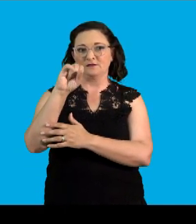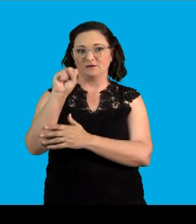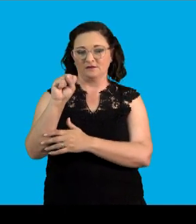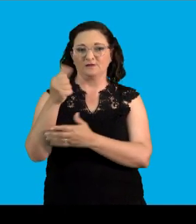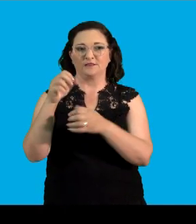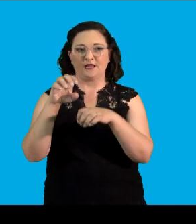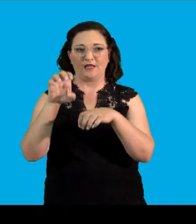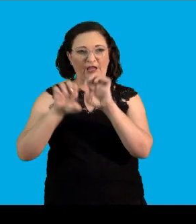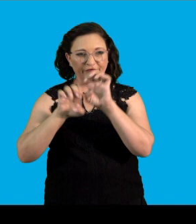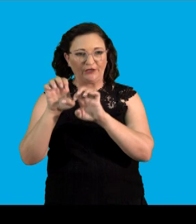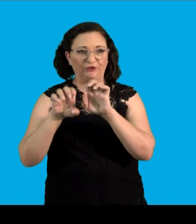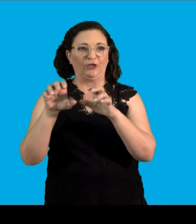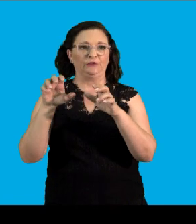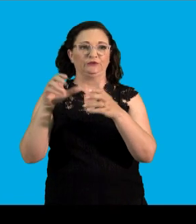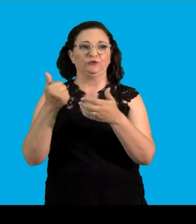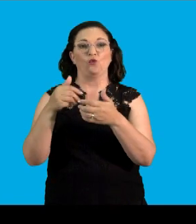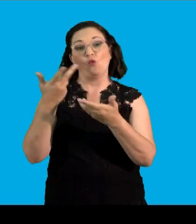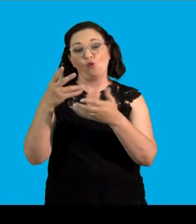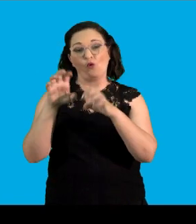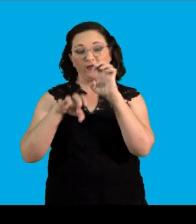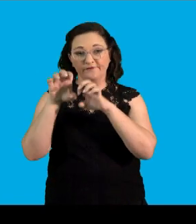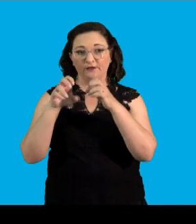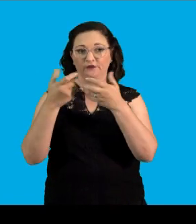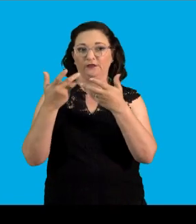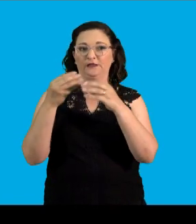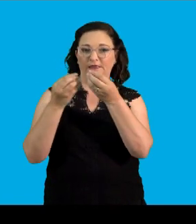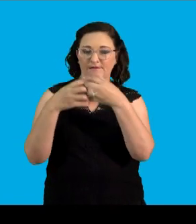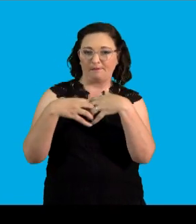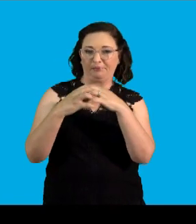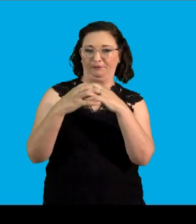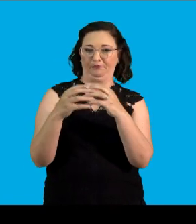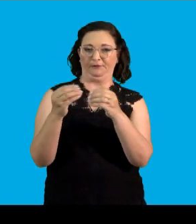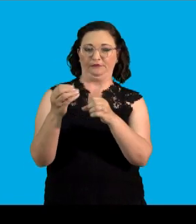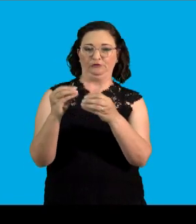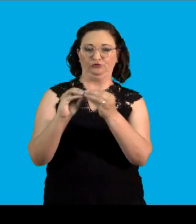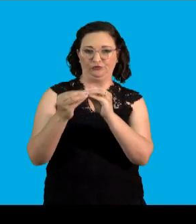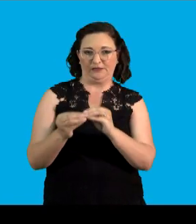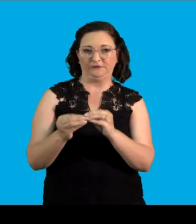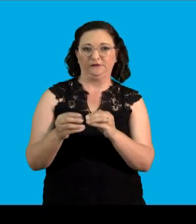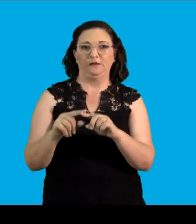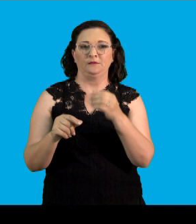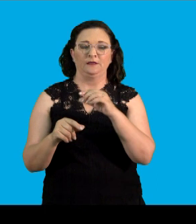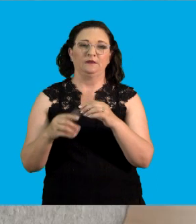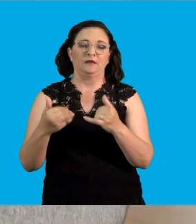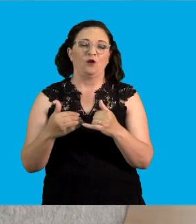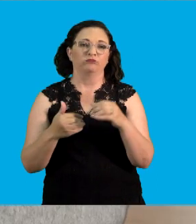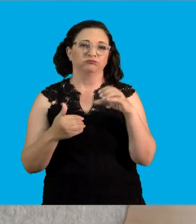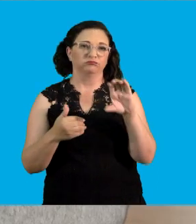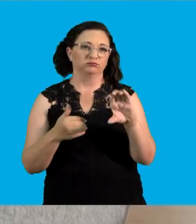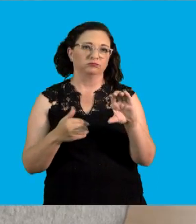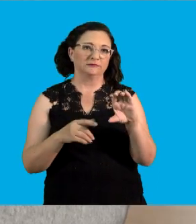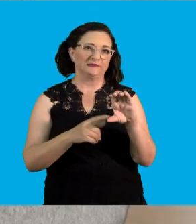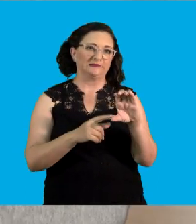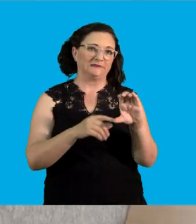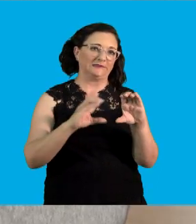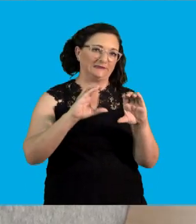you've got evaluation or creating. This is mostly in your essay. Section C, don't forget essay. There's 2